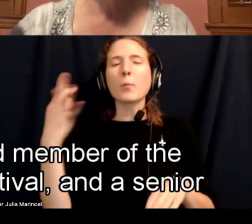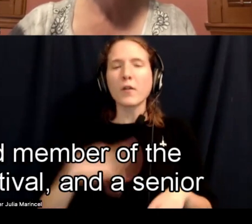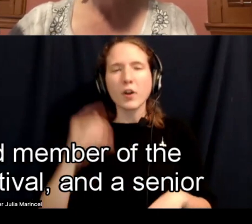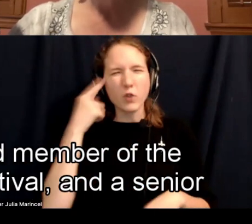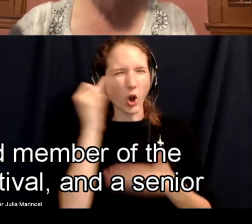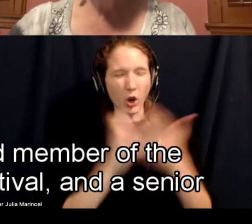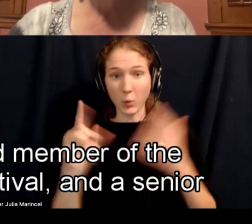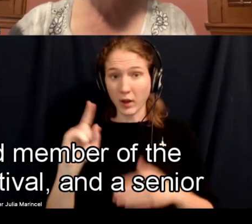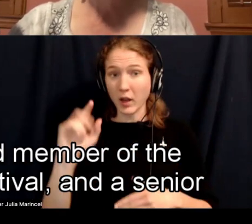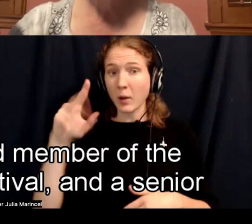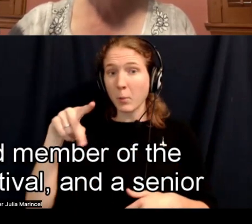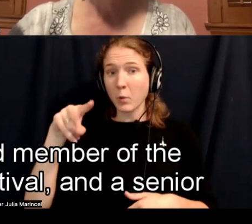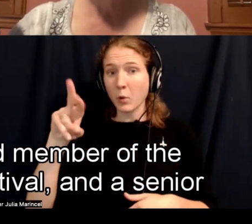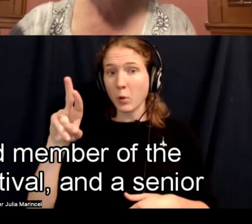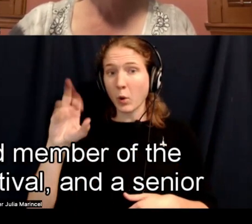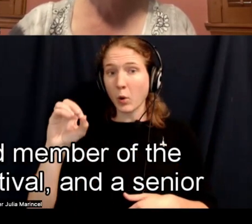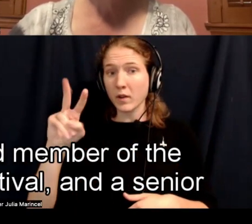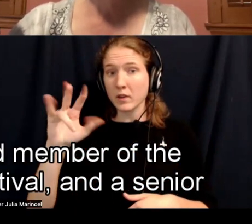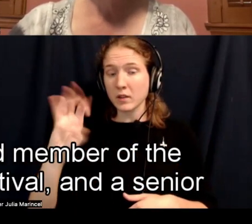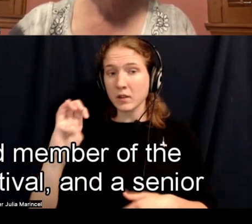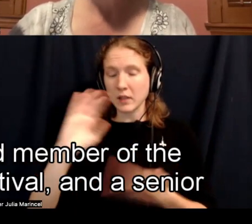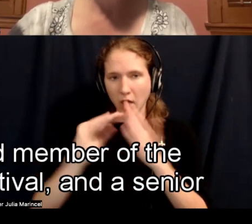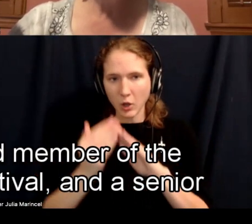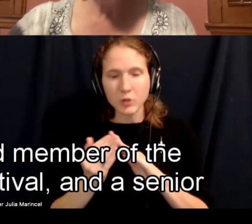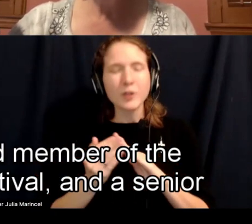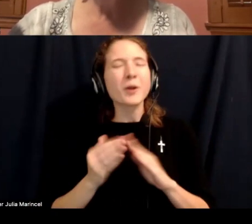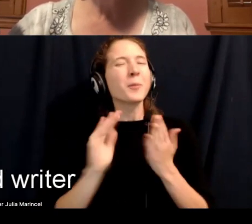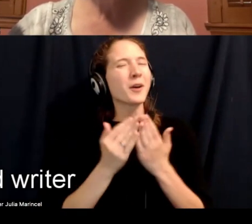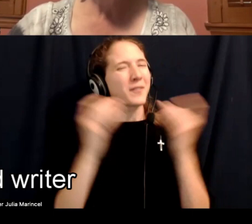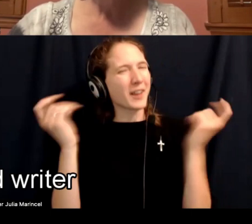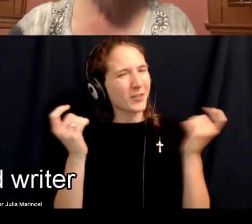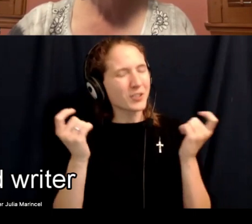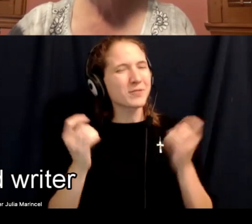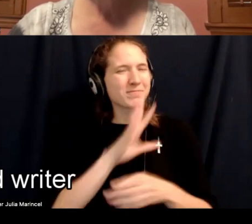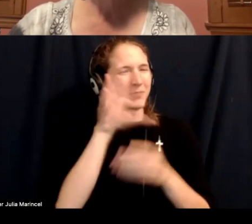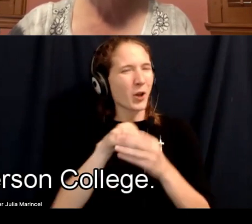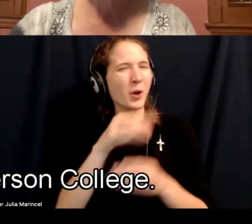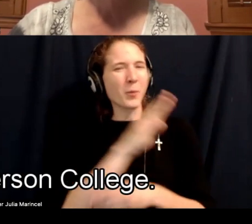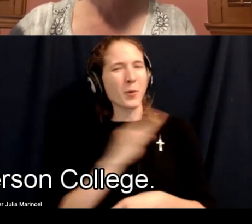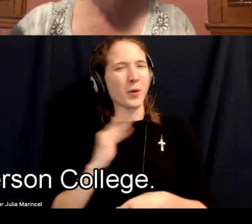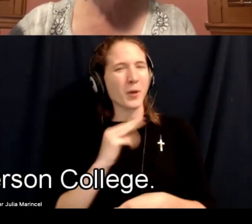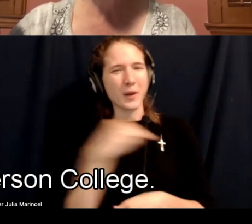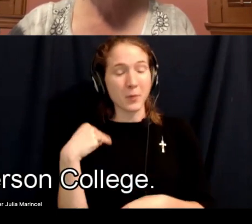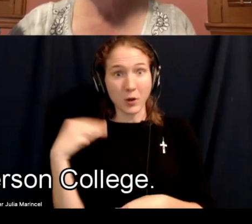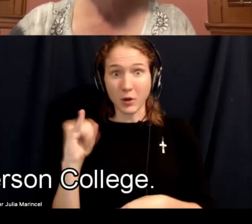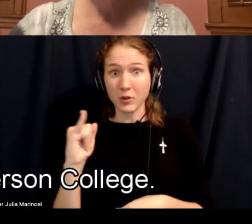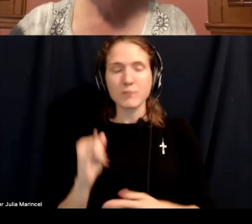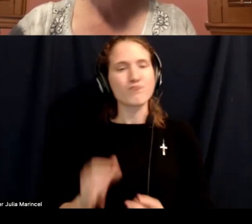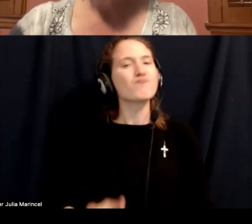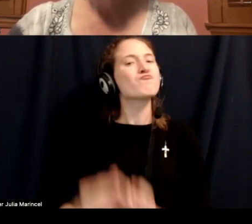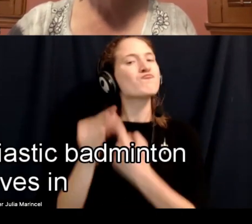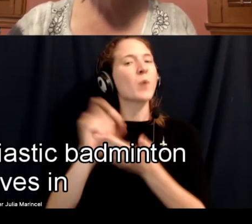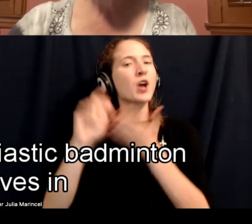Provincetown, a board member of the Provincetown Book Festival, and a senior distinguished writer in residence at Emerson